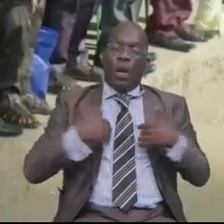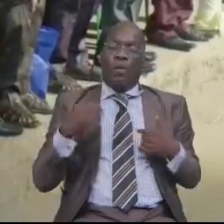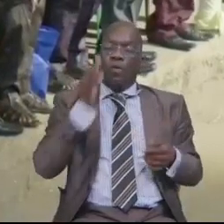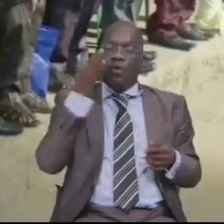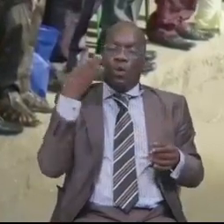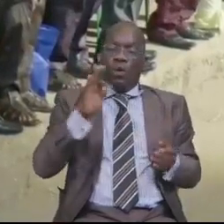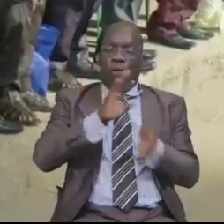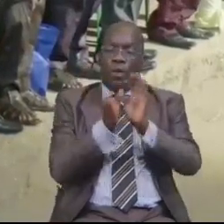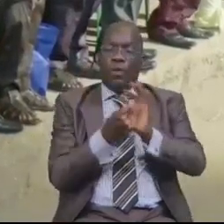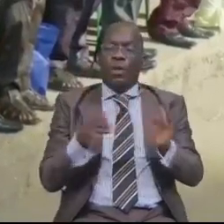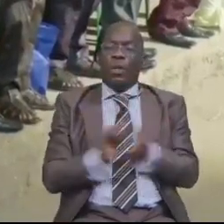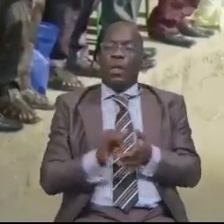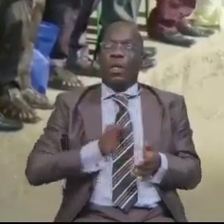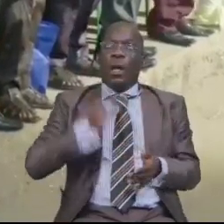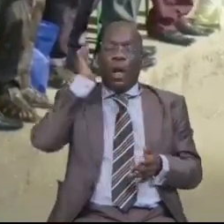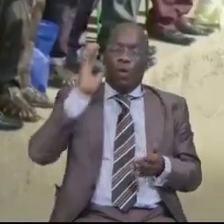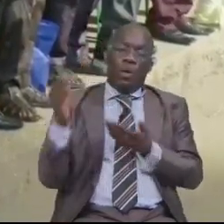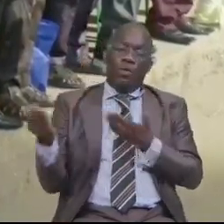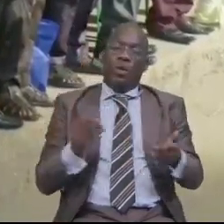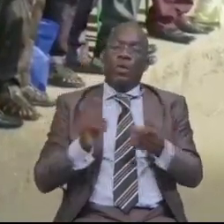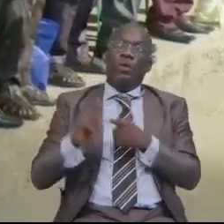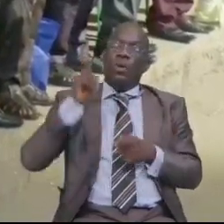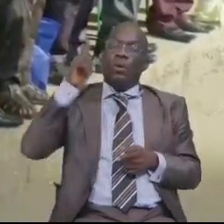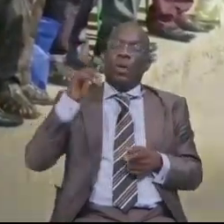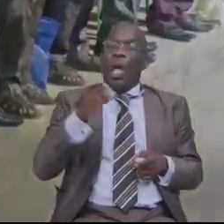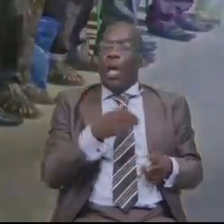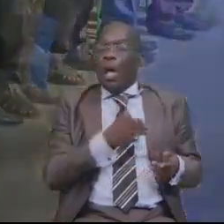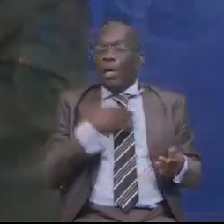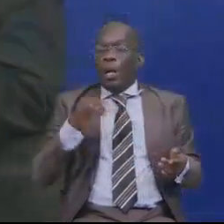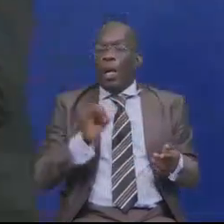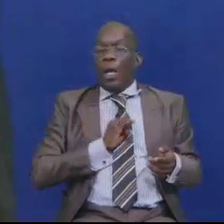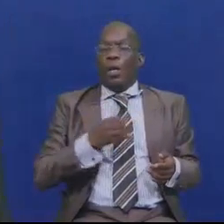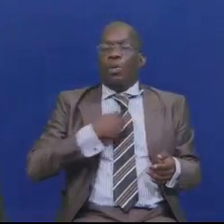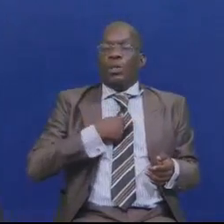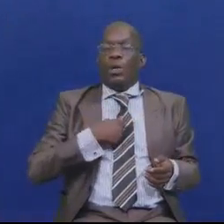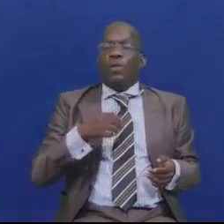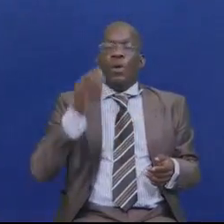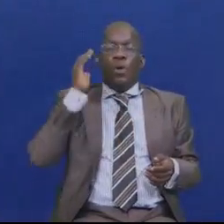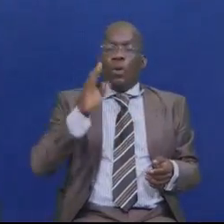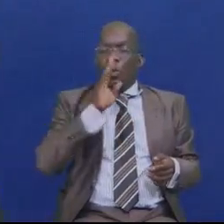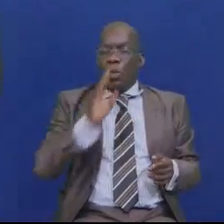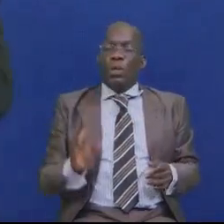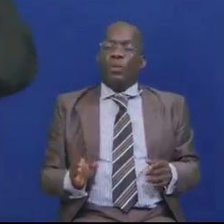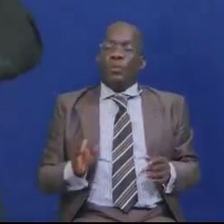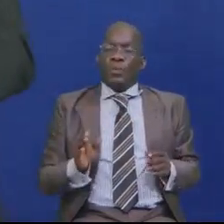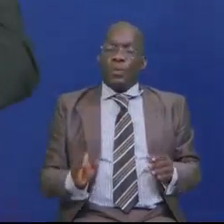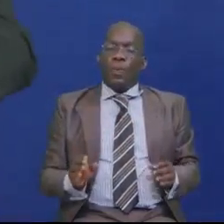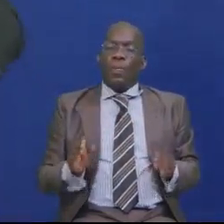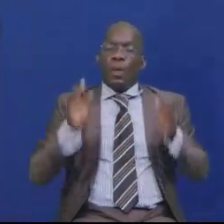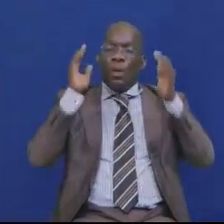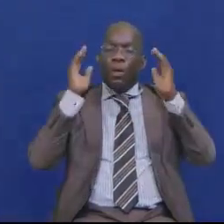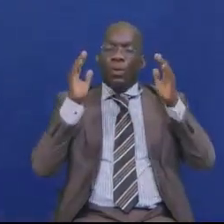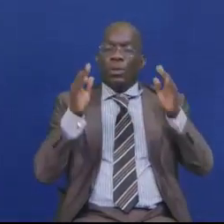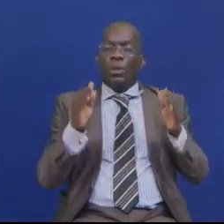that I will bring unto you. And I myself, I'll be so committed and consecrated, I